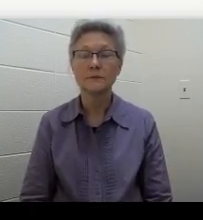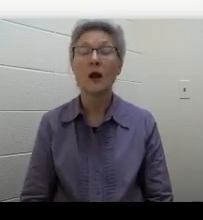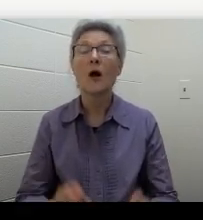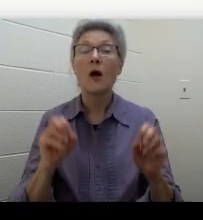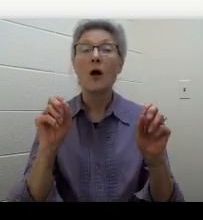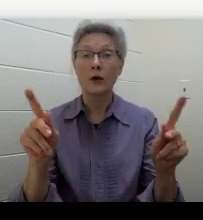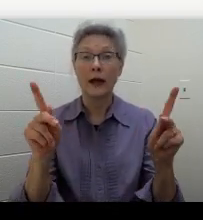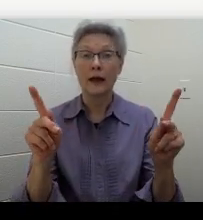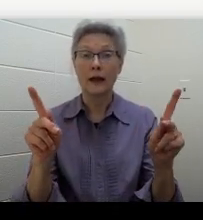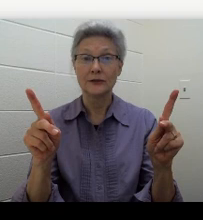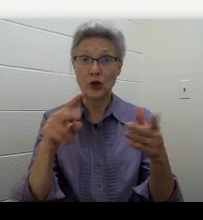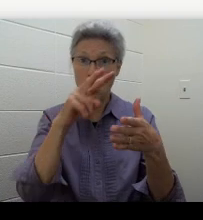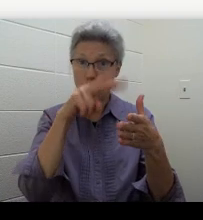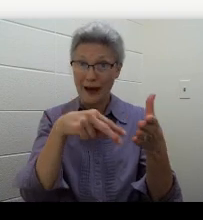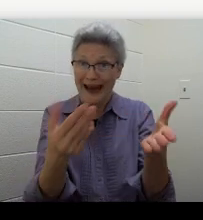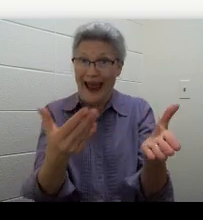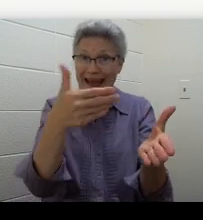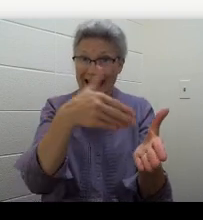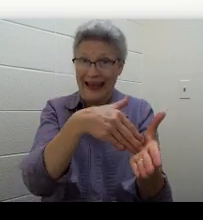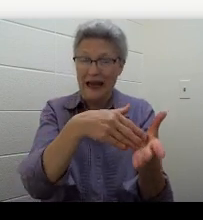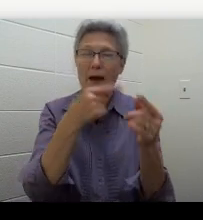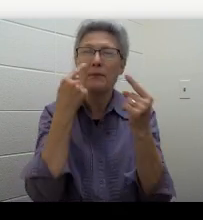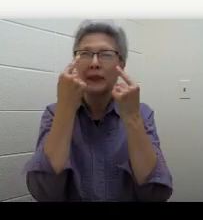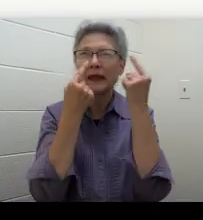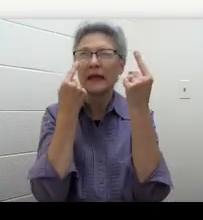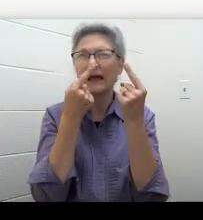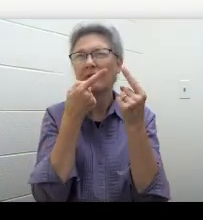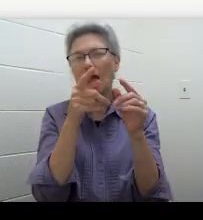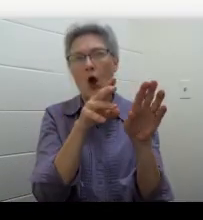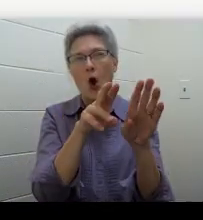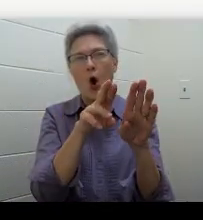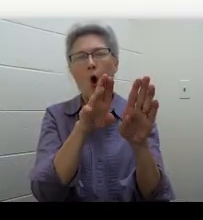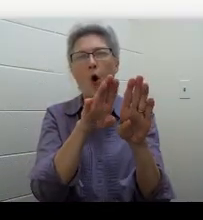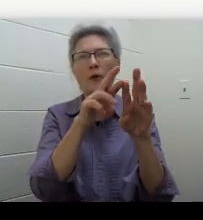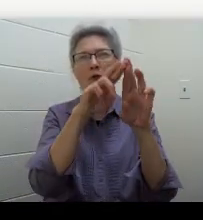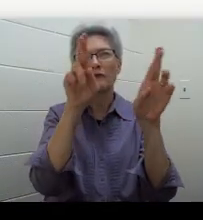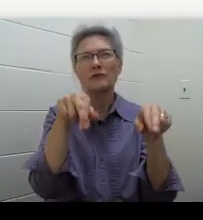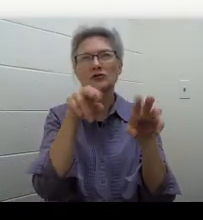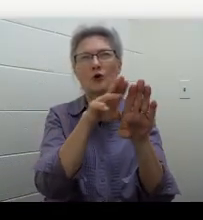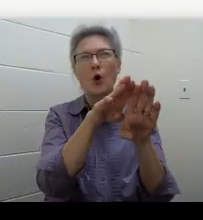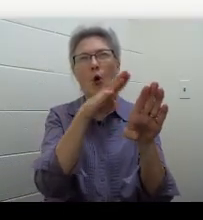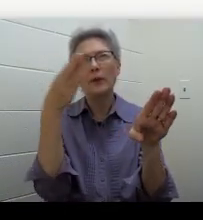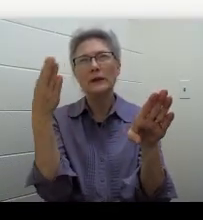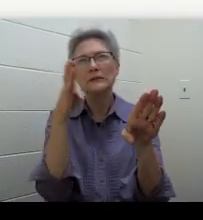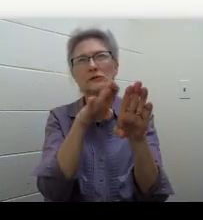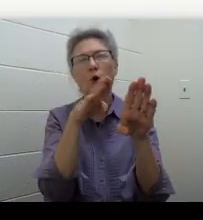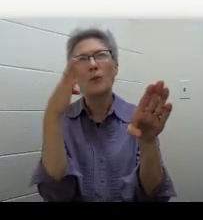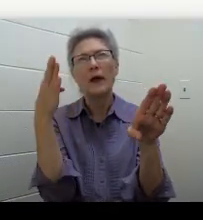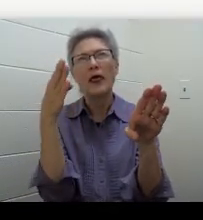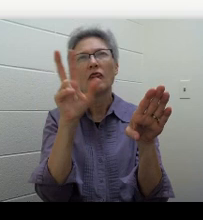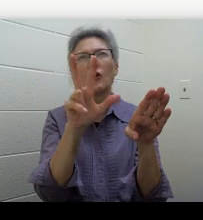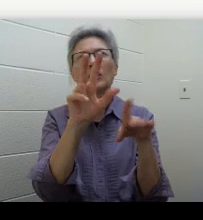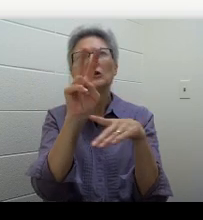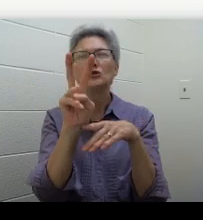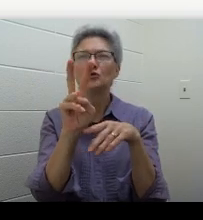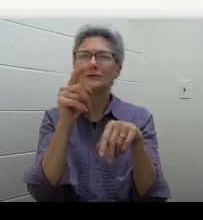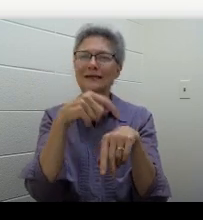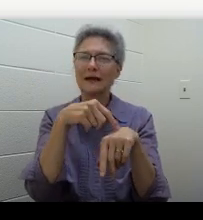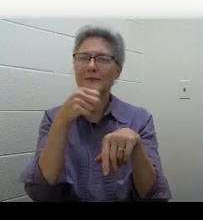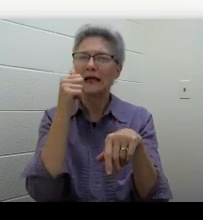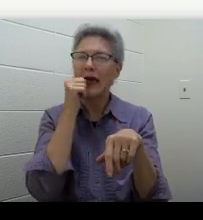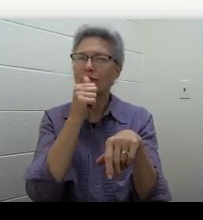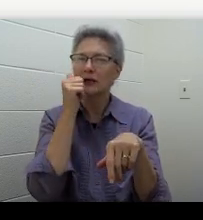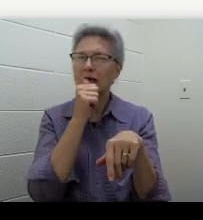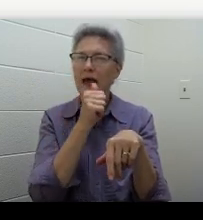Okay. So I read this again and I'm thinking, well, if they open the refrigerator 32 times every day and there's 31 days in